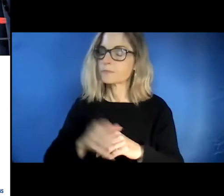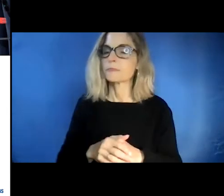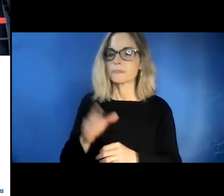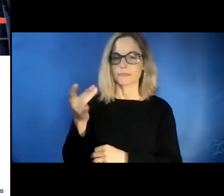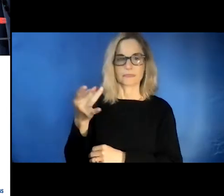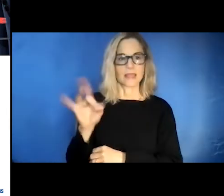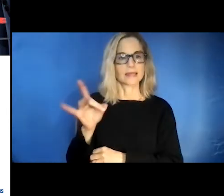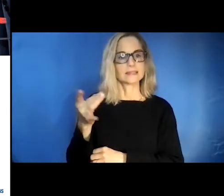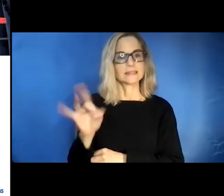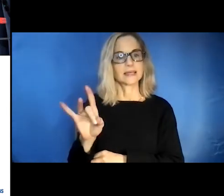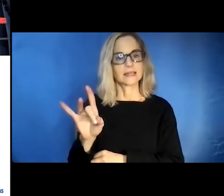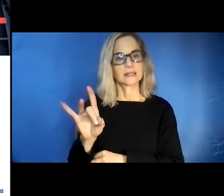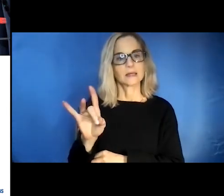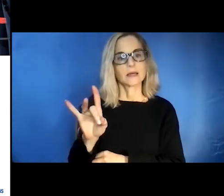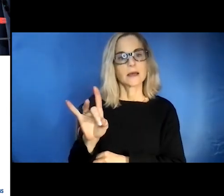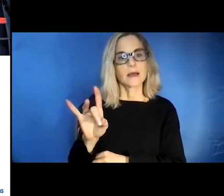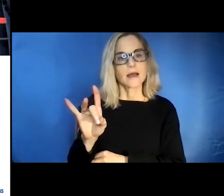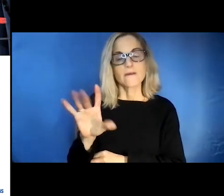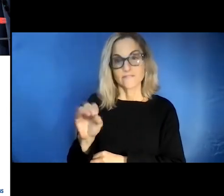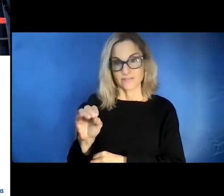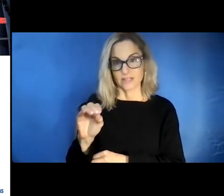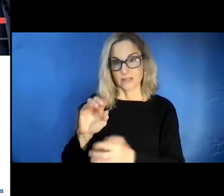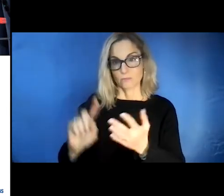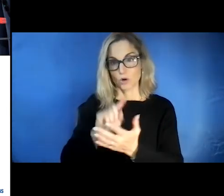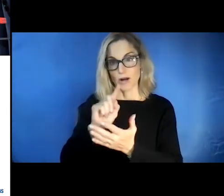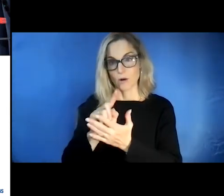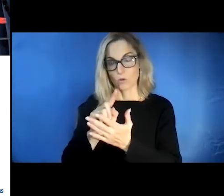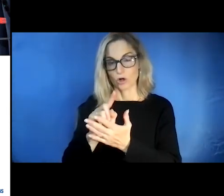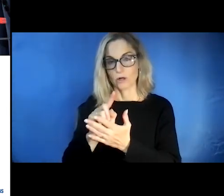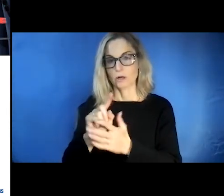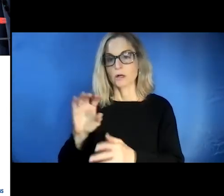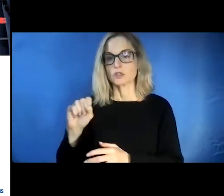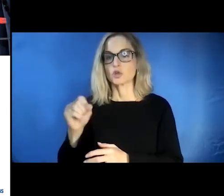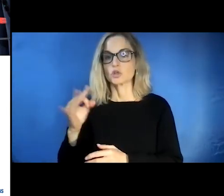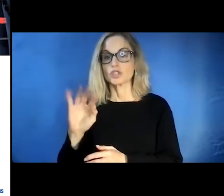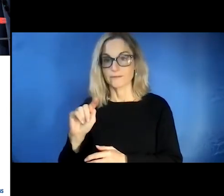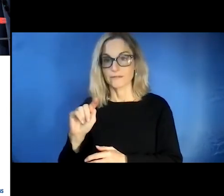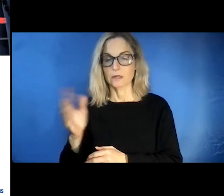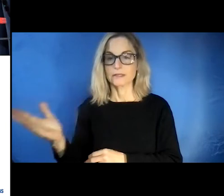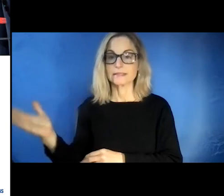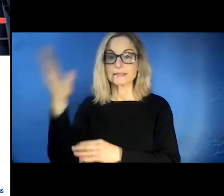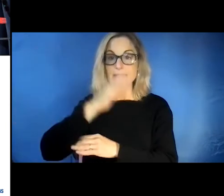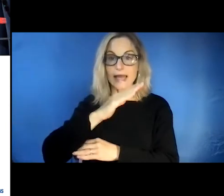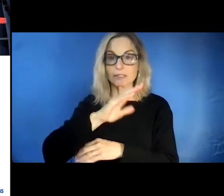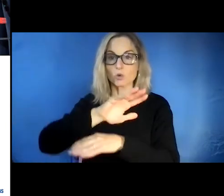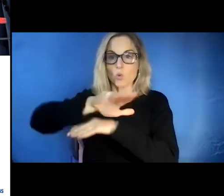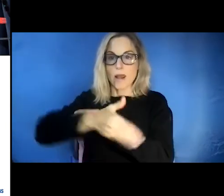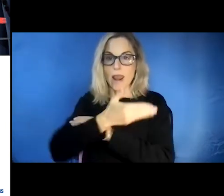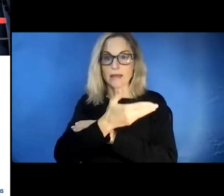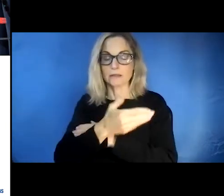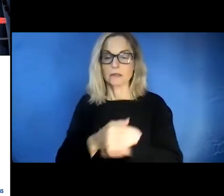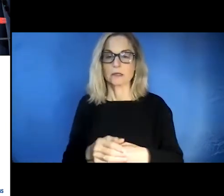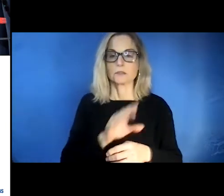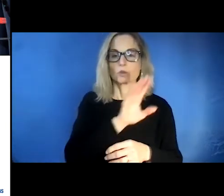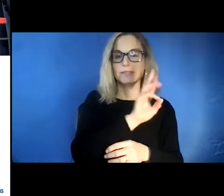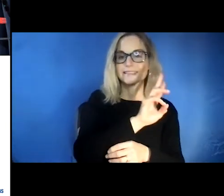here again, you'll see the shifts. You work days, or you work nights, 6 a.m. to 6 p.m. or 6 p.m. to